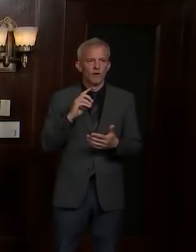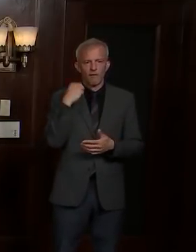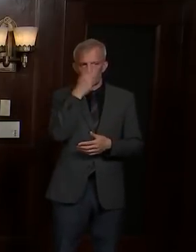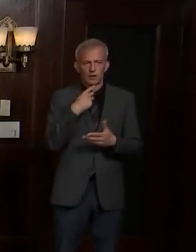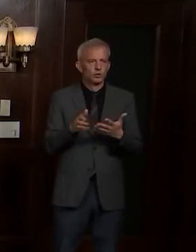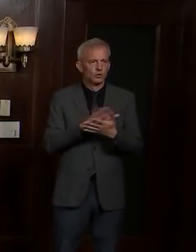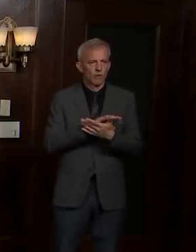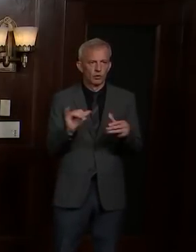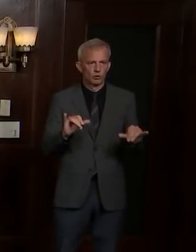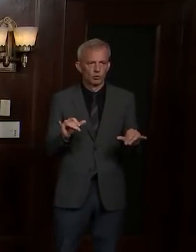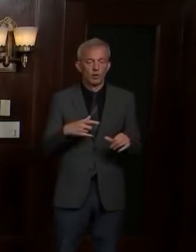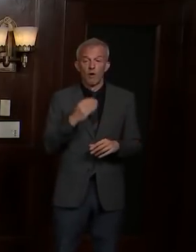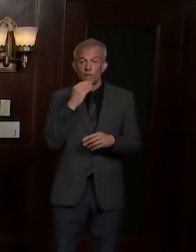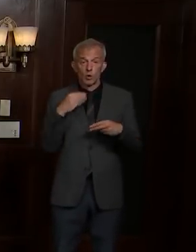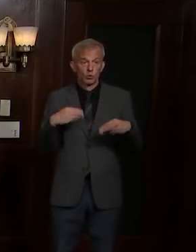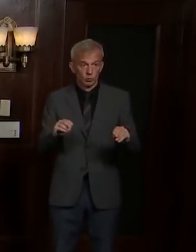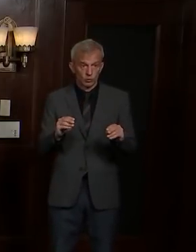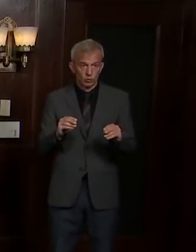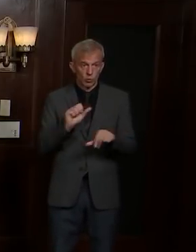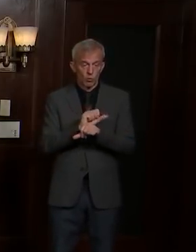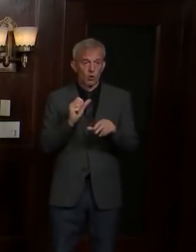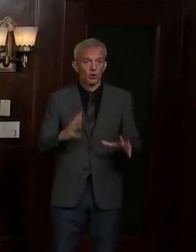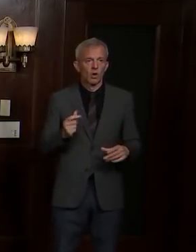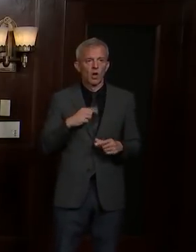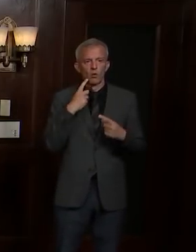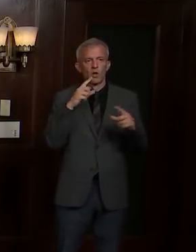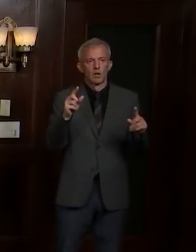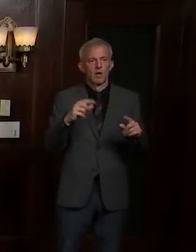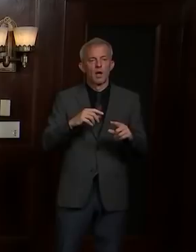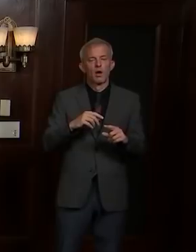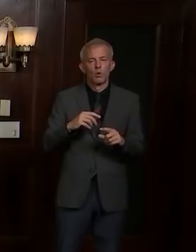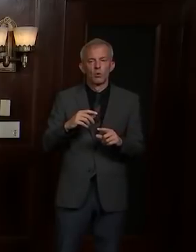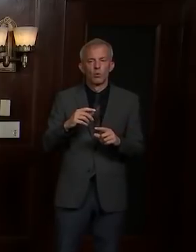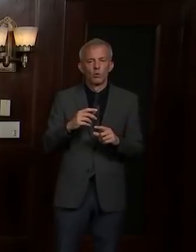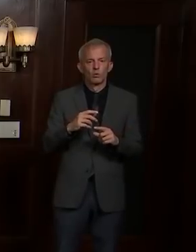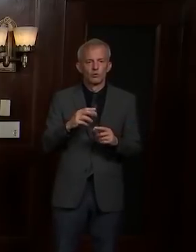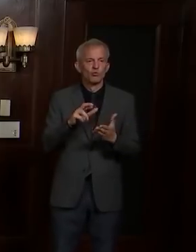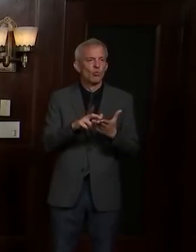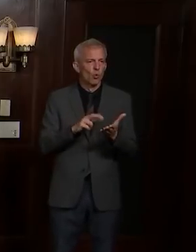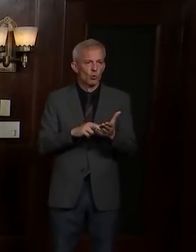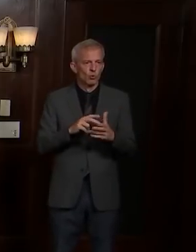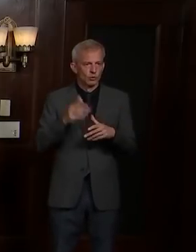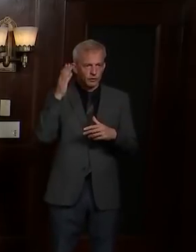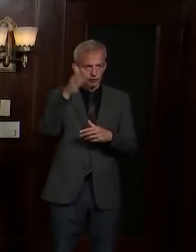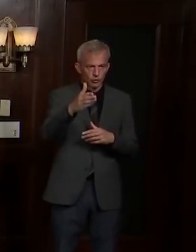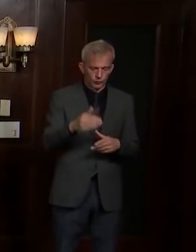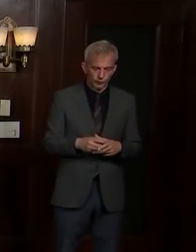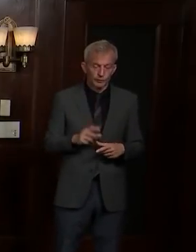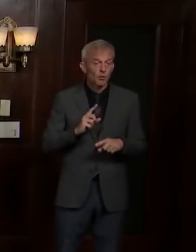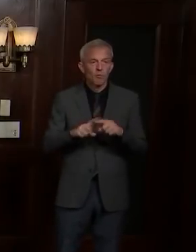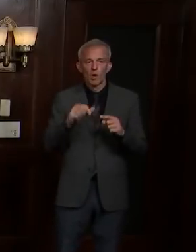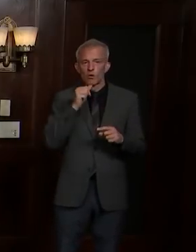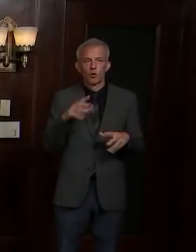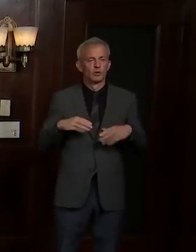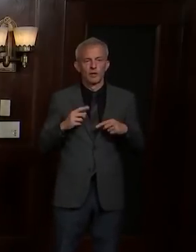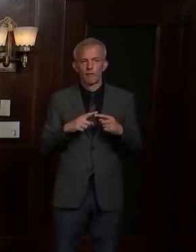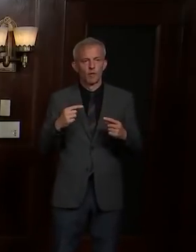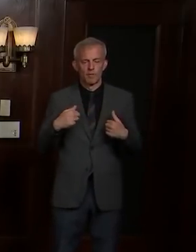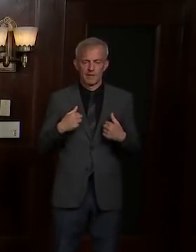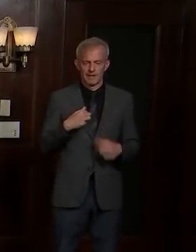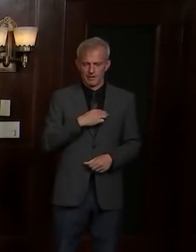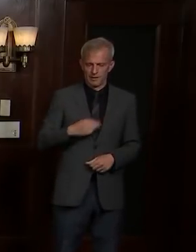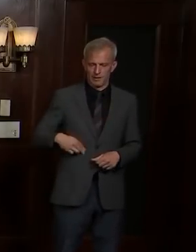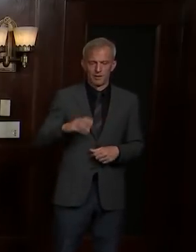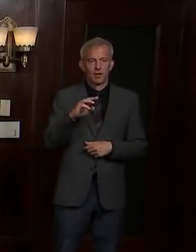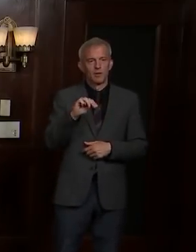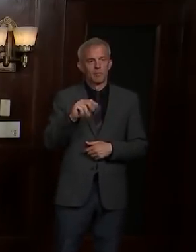be announcing protective measures in the coming days. But to tell us a little bit more, don't take it from a mayor, take it from a doctor. I'd like